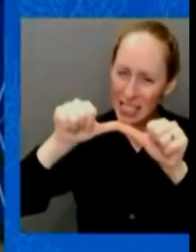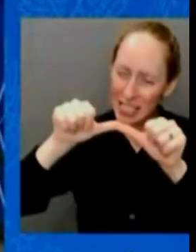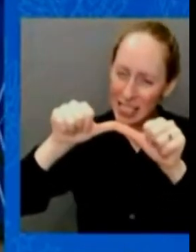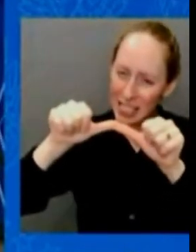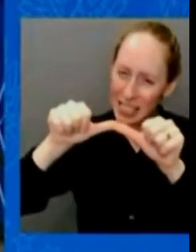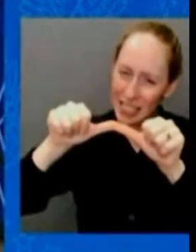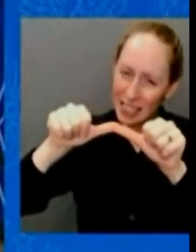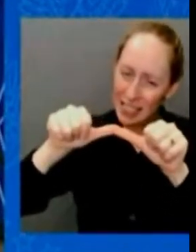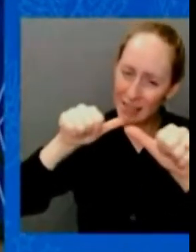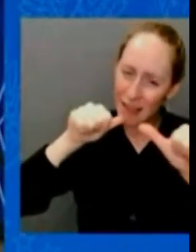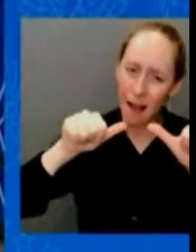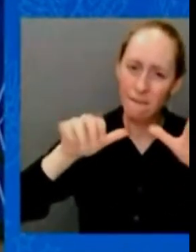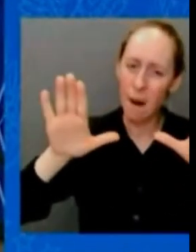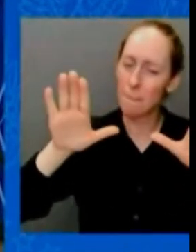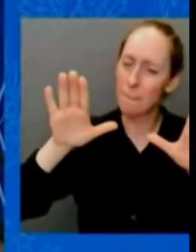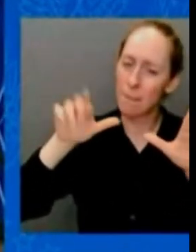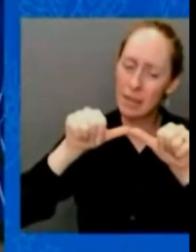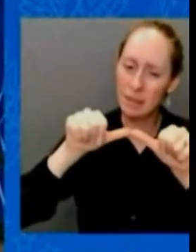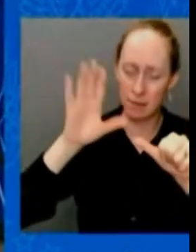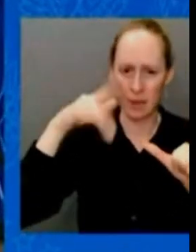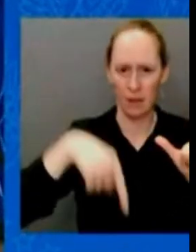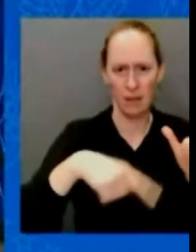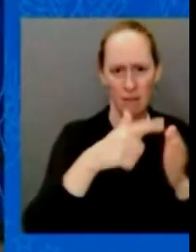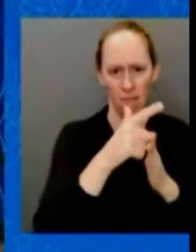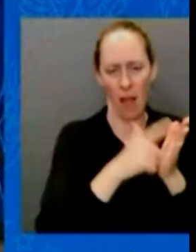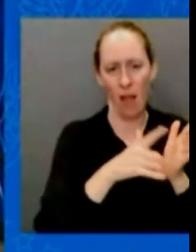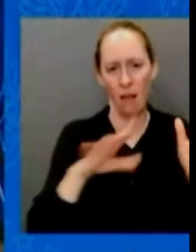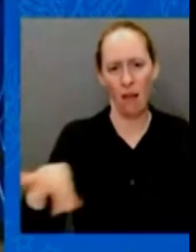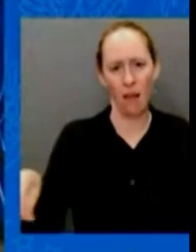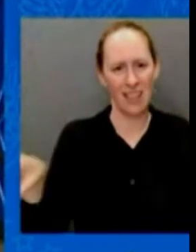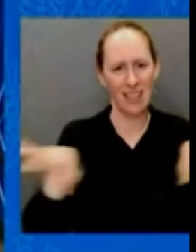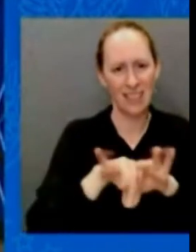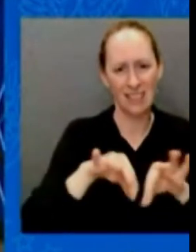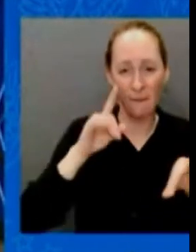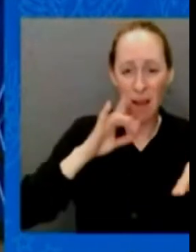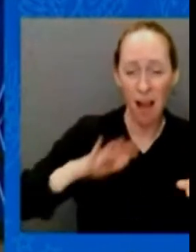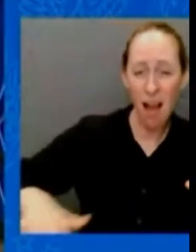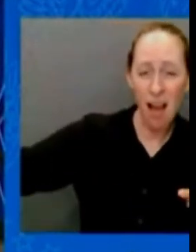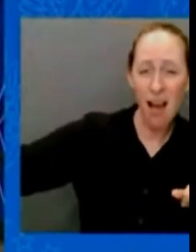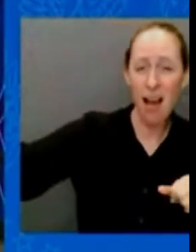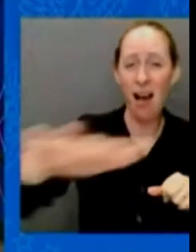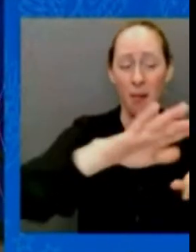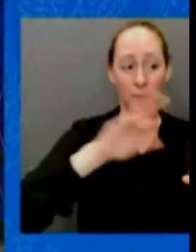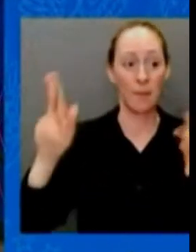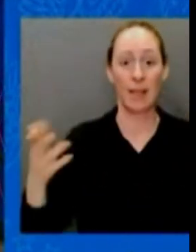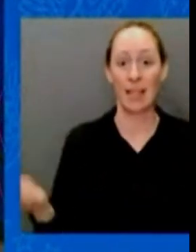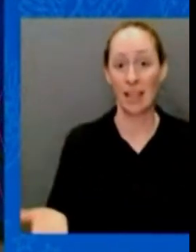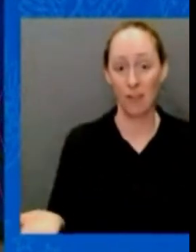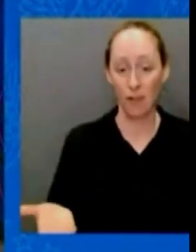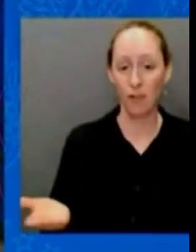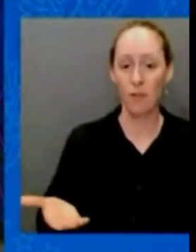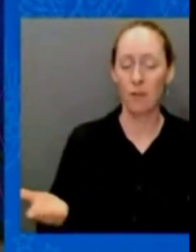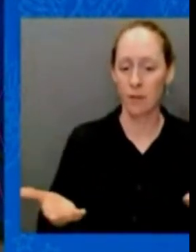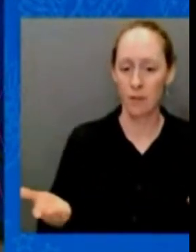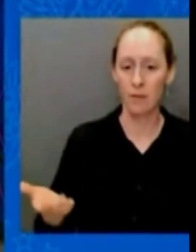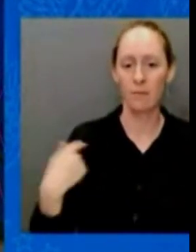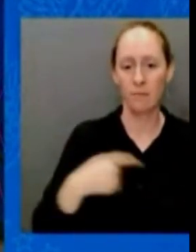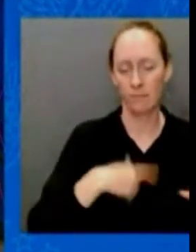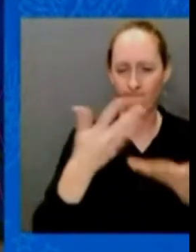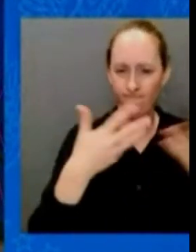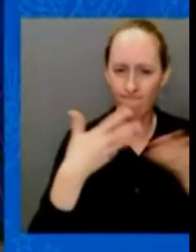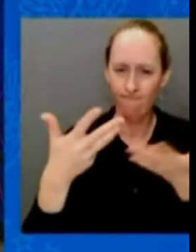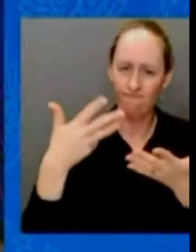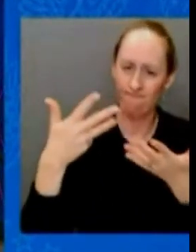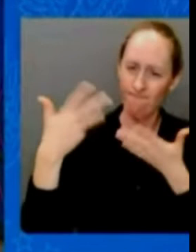like upstate New York. So with the president by my side, supporting us in every way at every